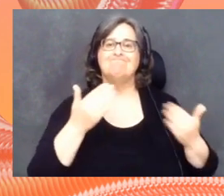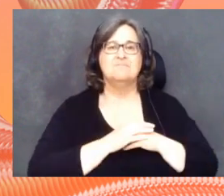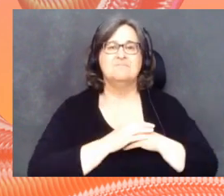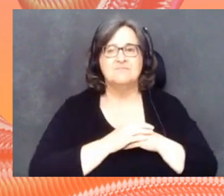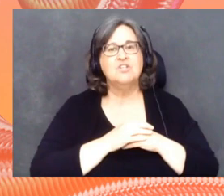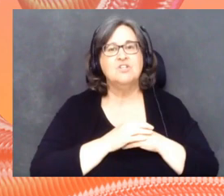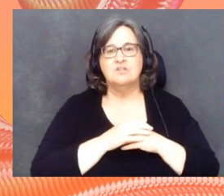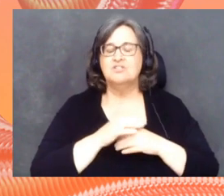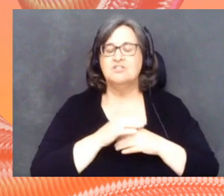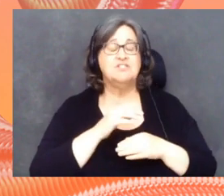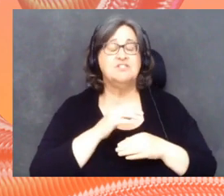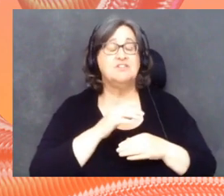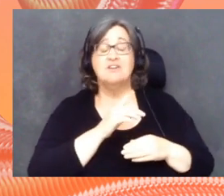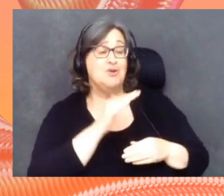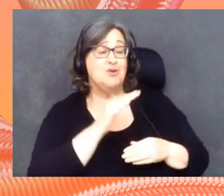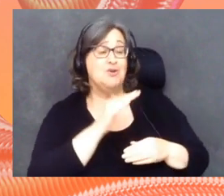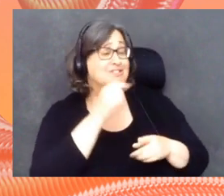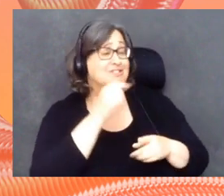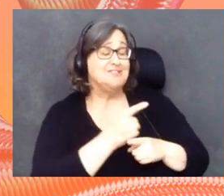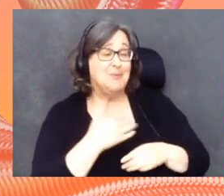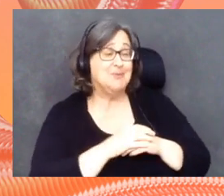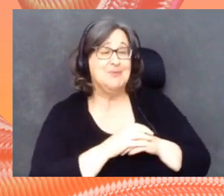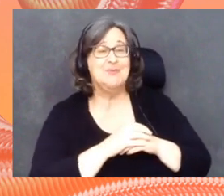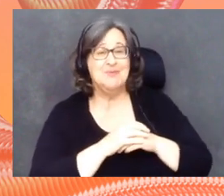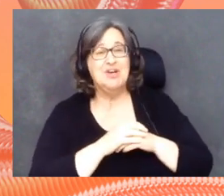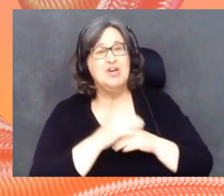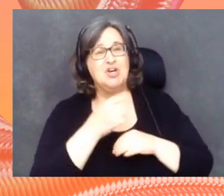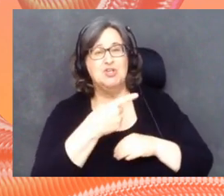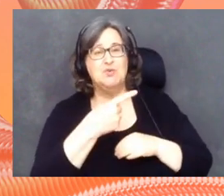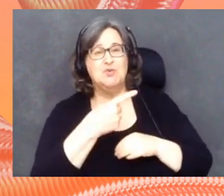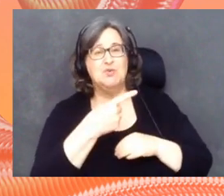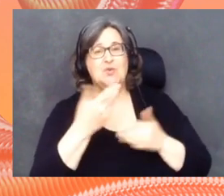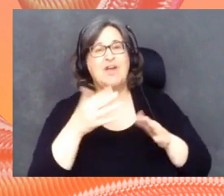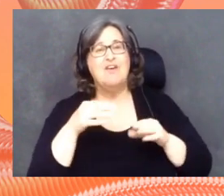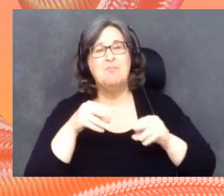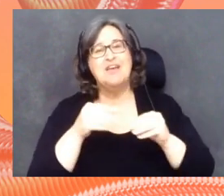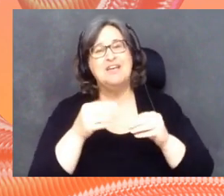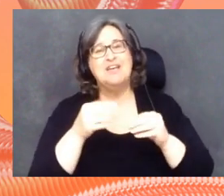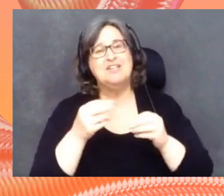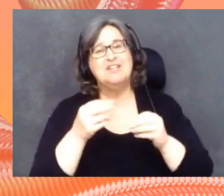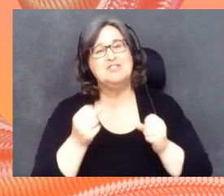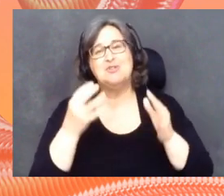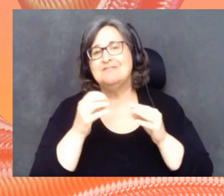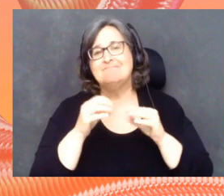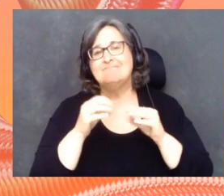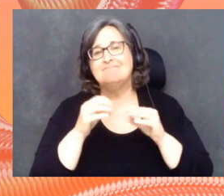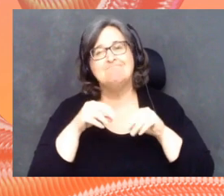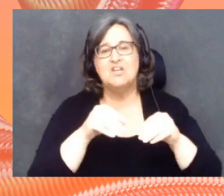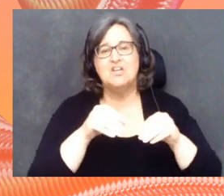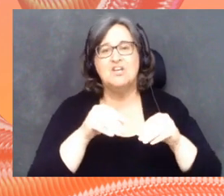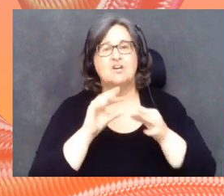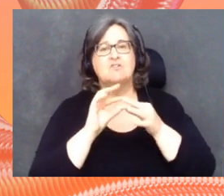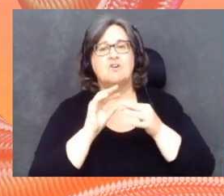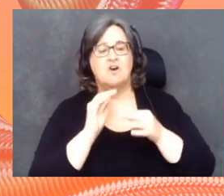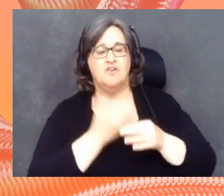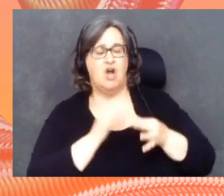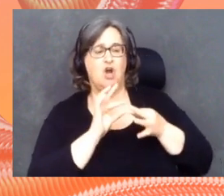sister, you know, like I feel like you and I have planted so many seeds into our relationship.